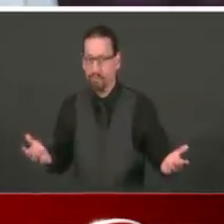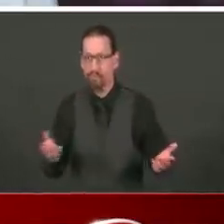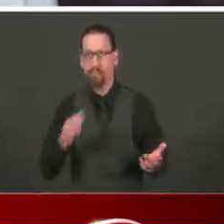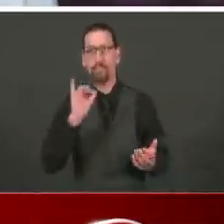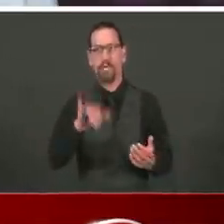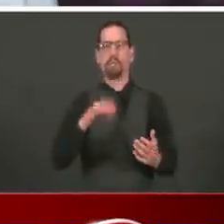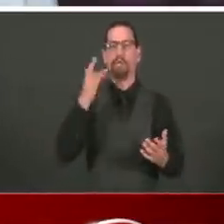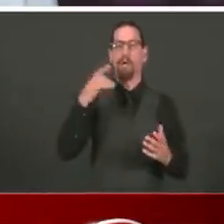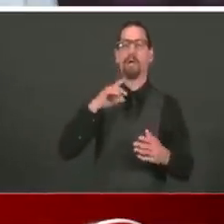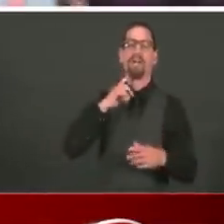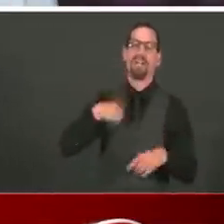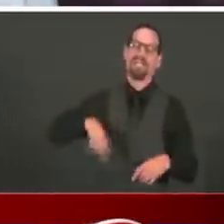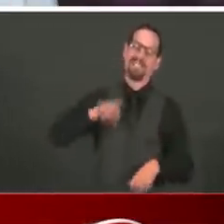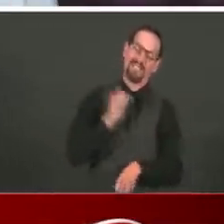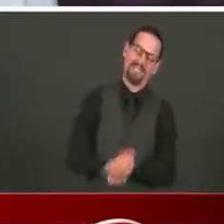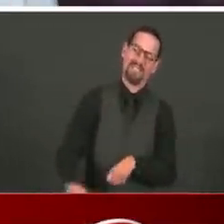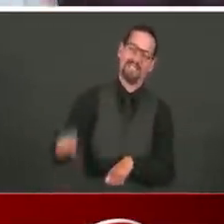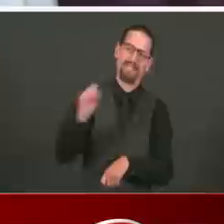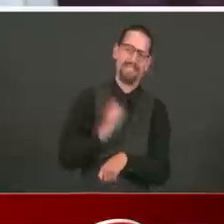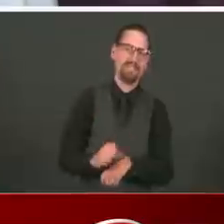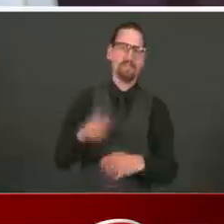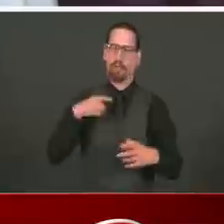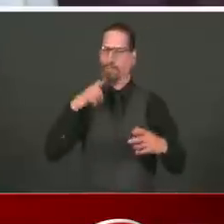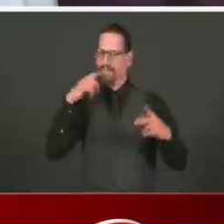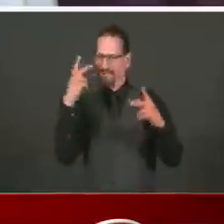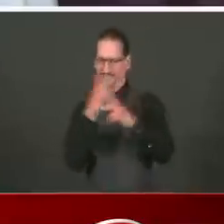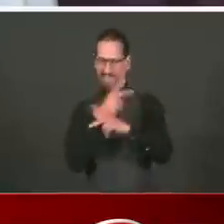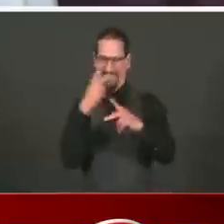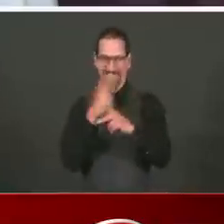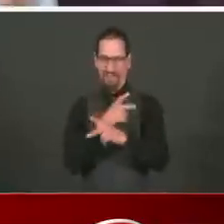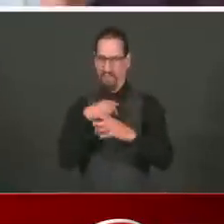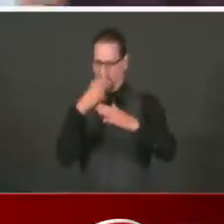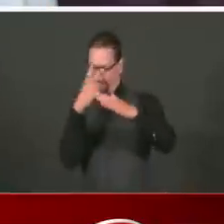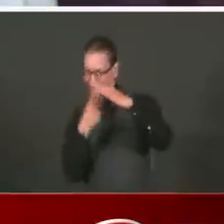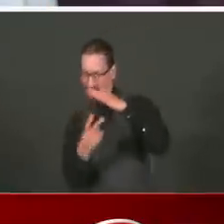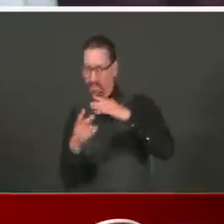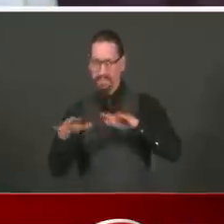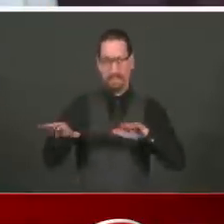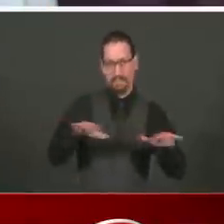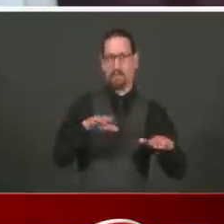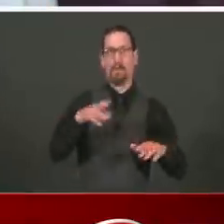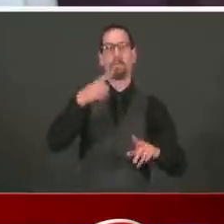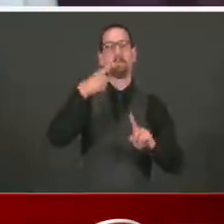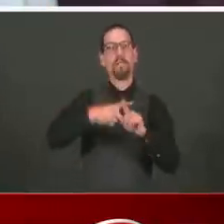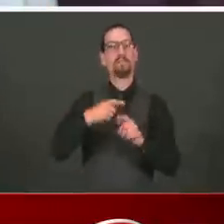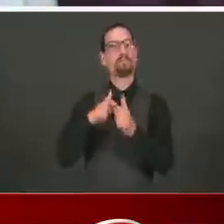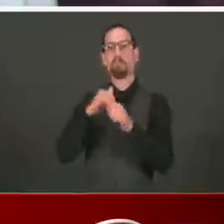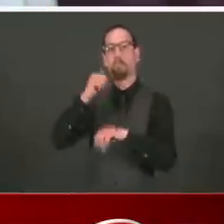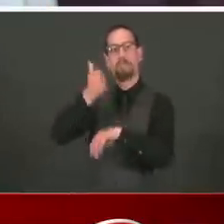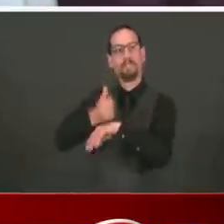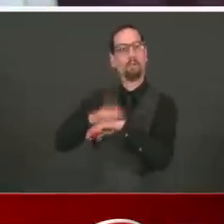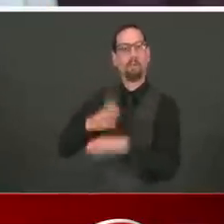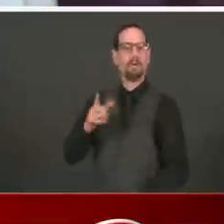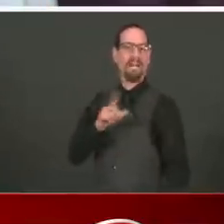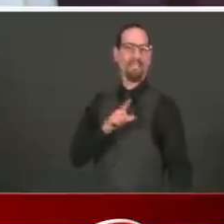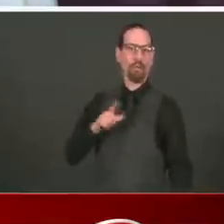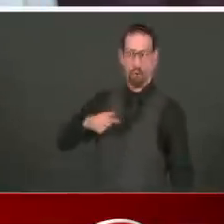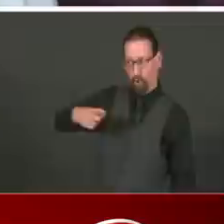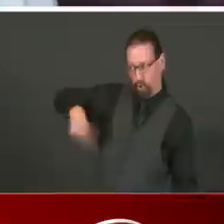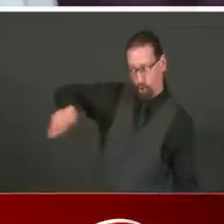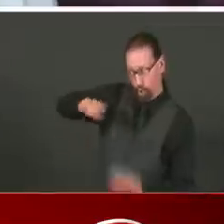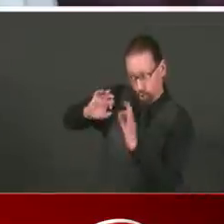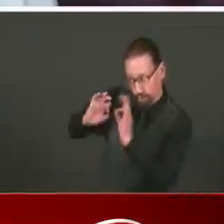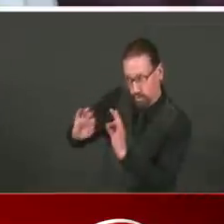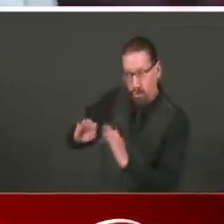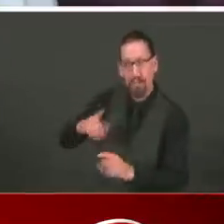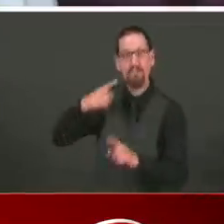all have to engage in, including the legislature, including the Congress, in the months to come. But next week I'll be back